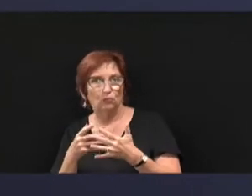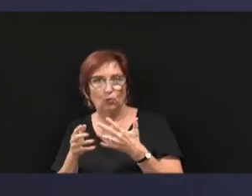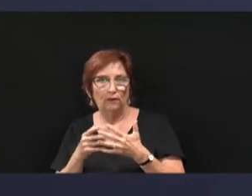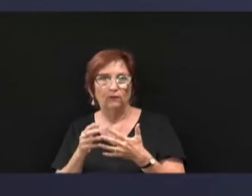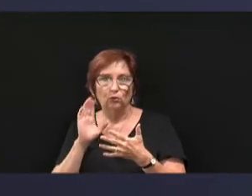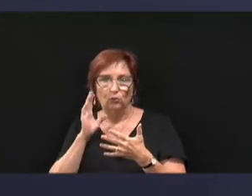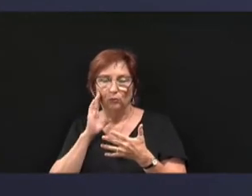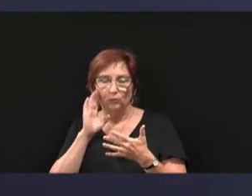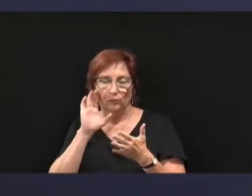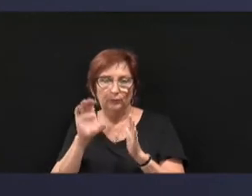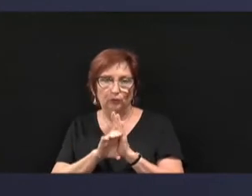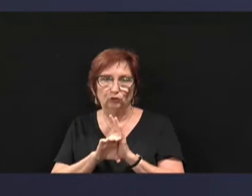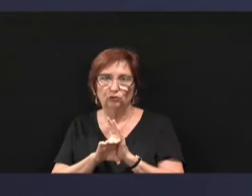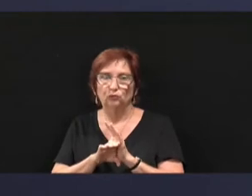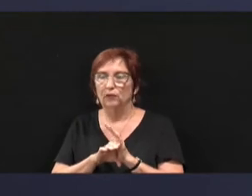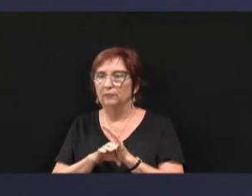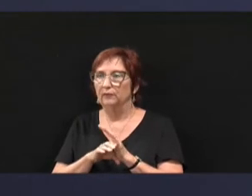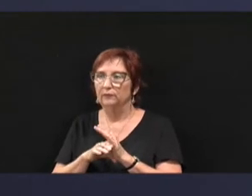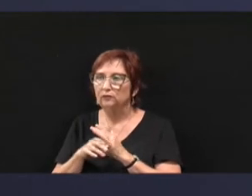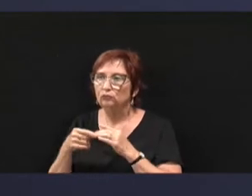We've been back and forth about home language.